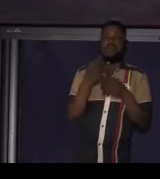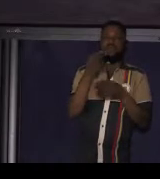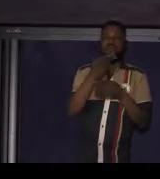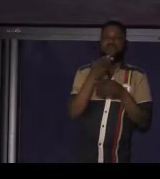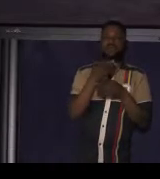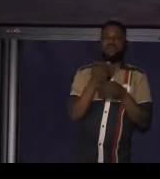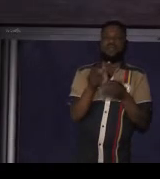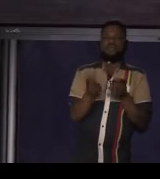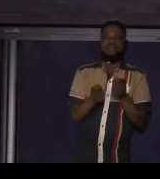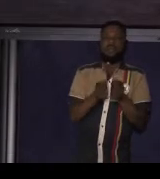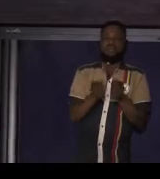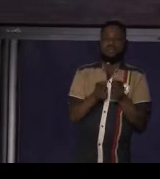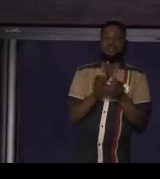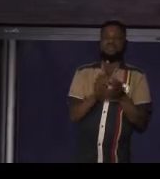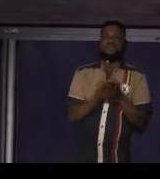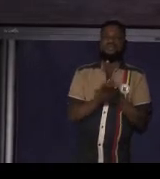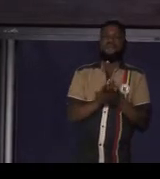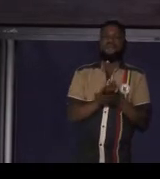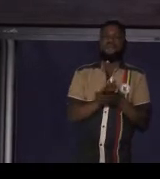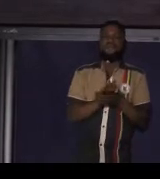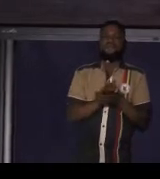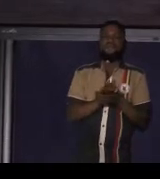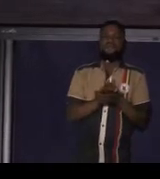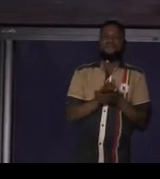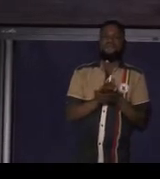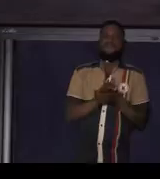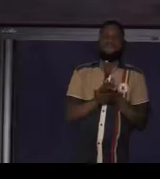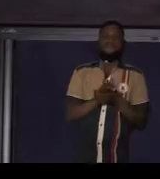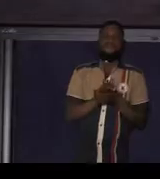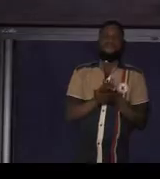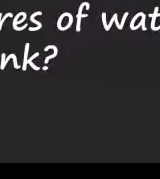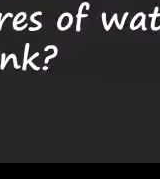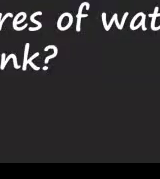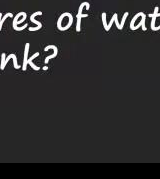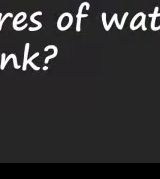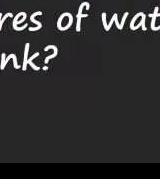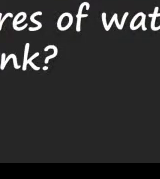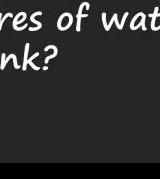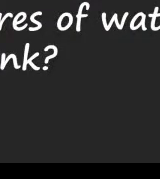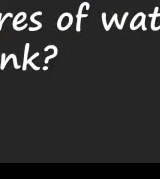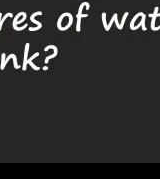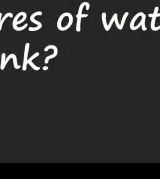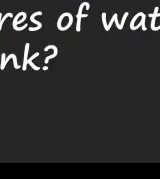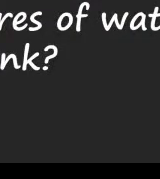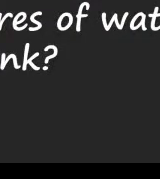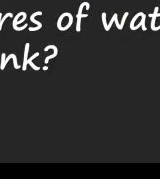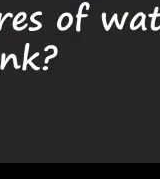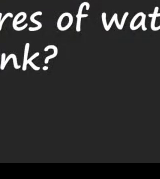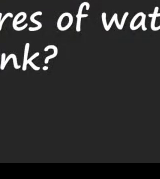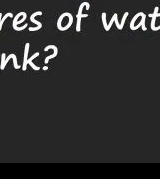away, because today is Thursday, and you know we have Thursday teasers.